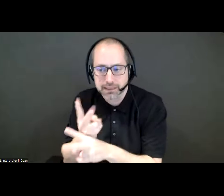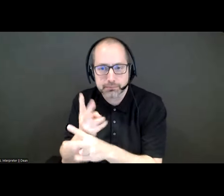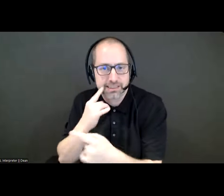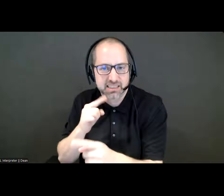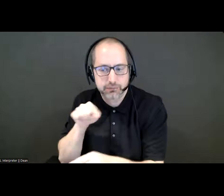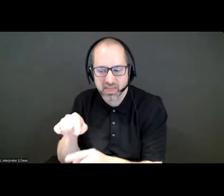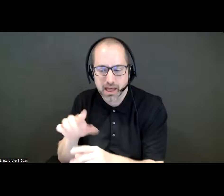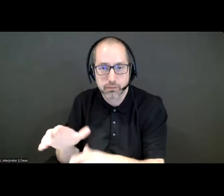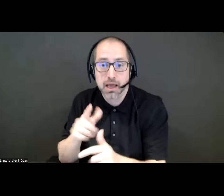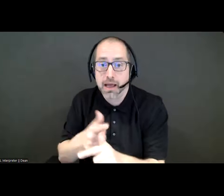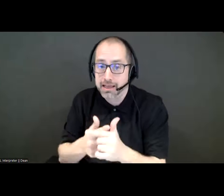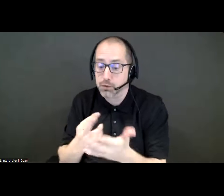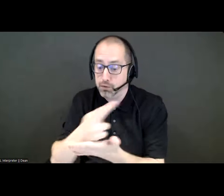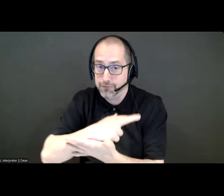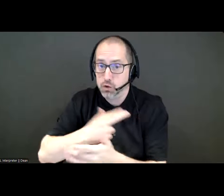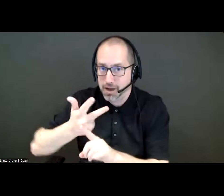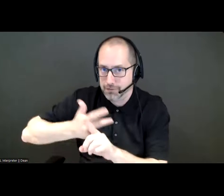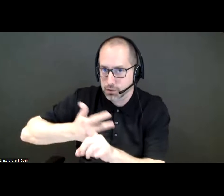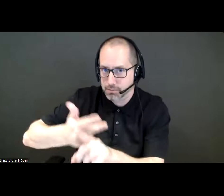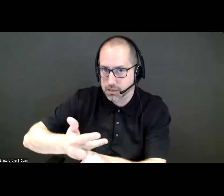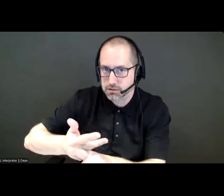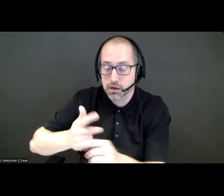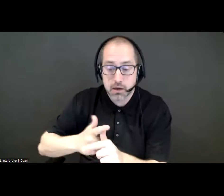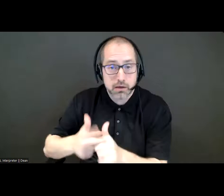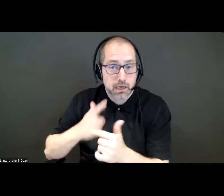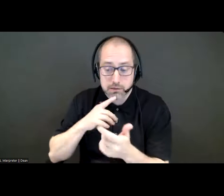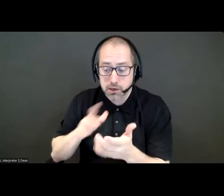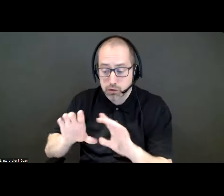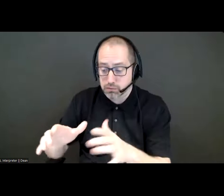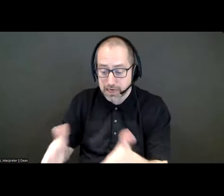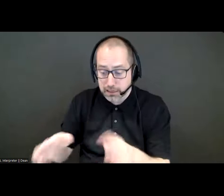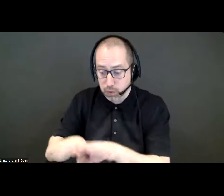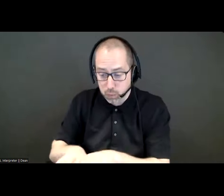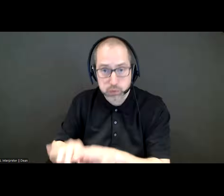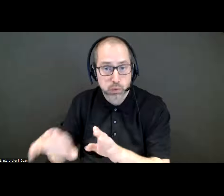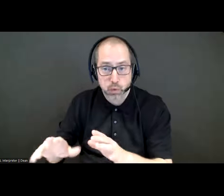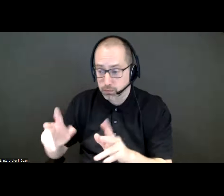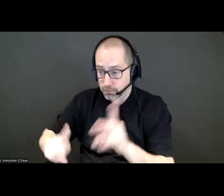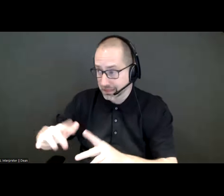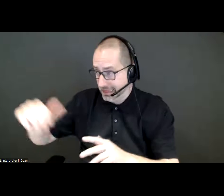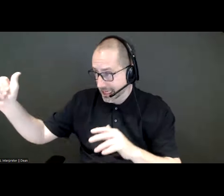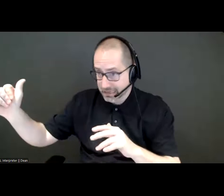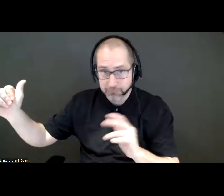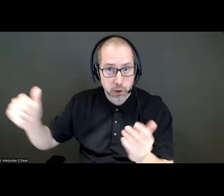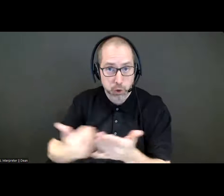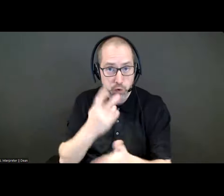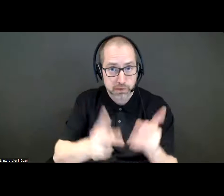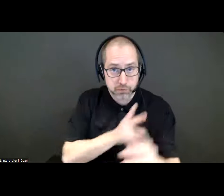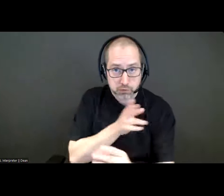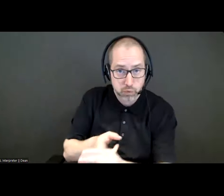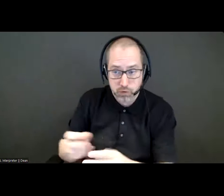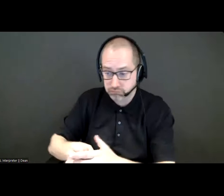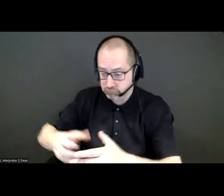3 months, because you can end a group, people can leave, new people can come, whatever. And